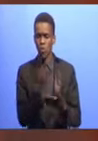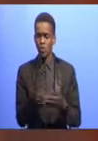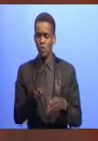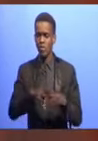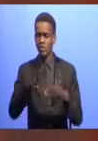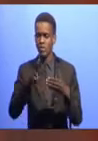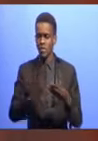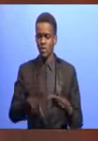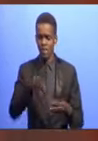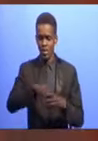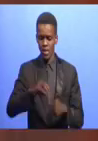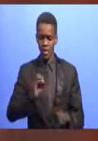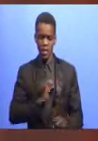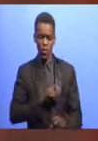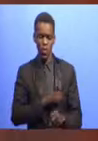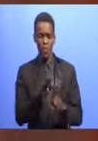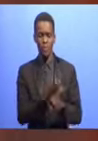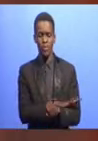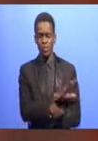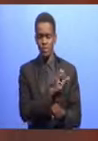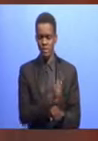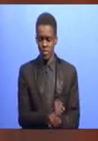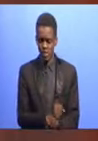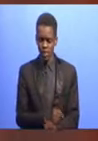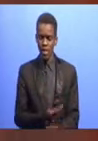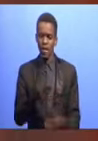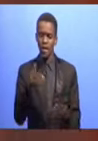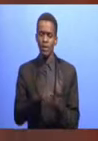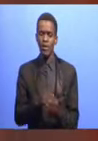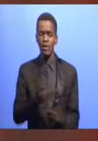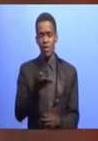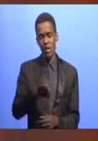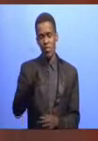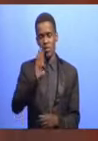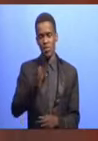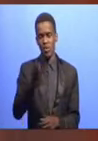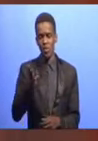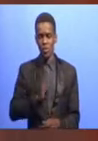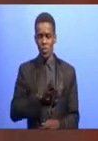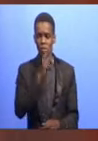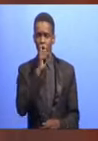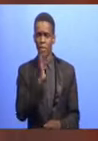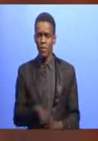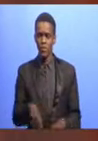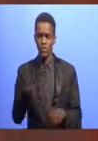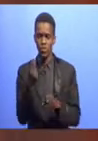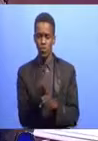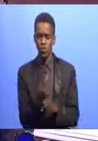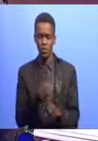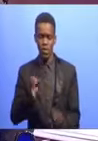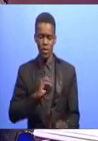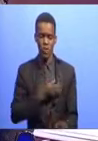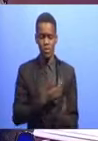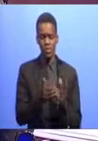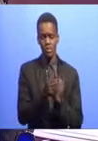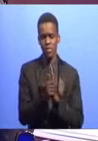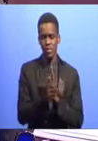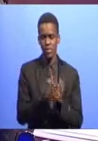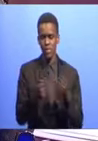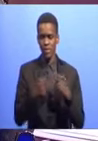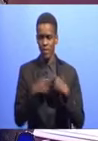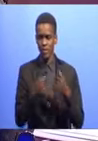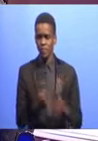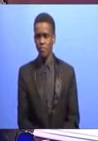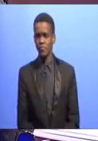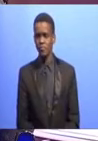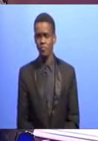re dirisa dilo tsa mo Botswana ebile re dumela gore ke tsone tse e leng gore di ka re tshetsa. Emma go na le puisano e tsweletseng ke ngwe